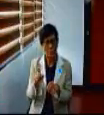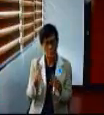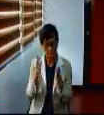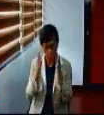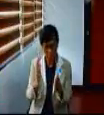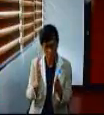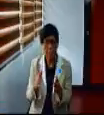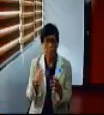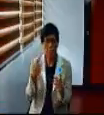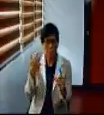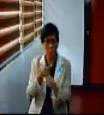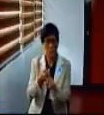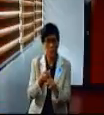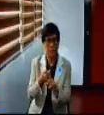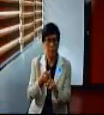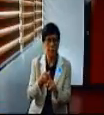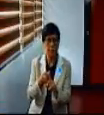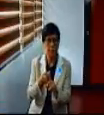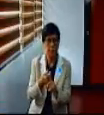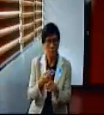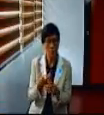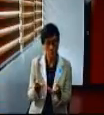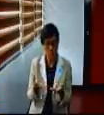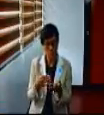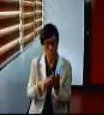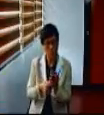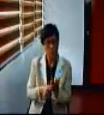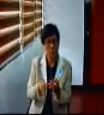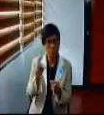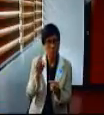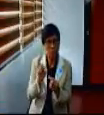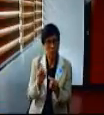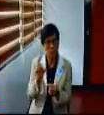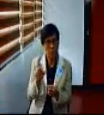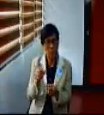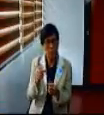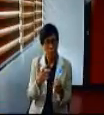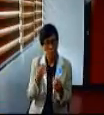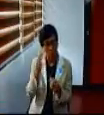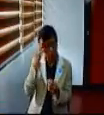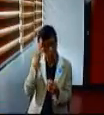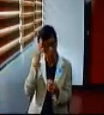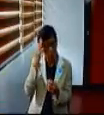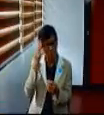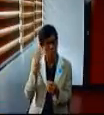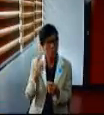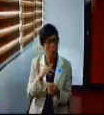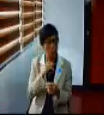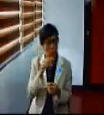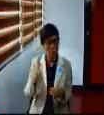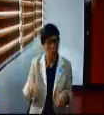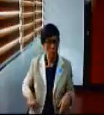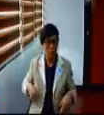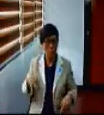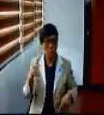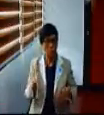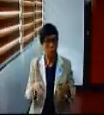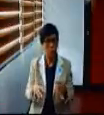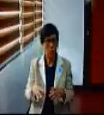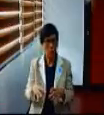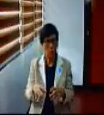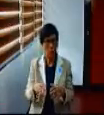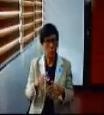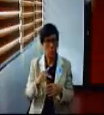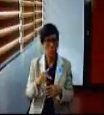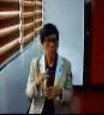impacts. And again, to emphasize the point, to do no harm, not to contribute to harm, to prevent harm, to mitigate